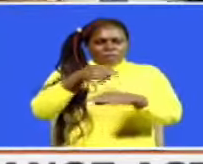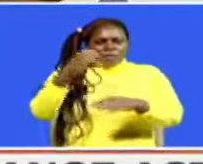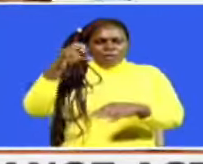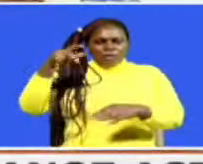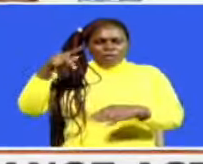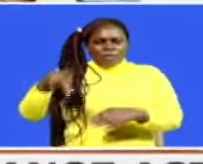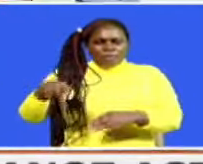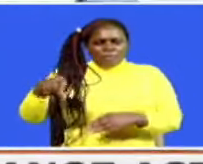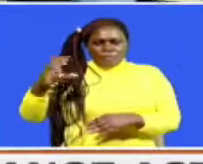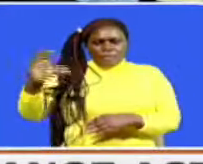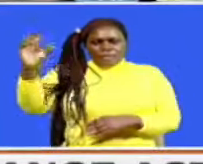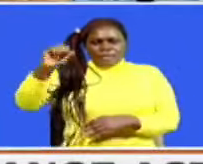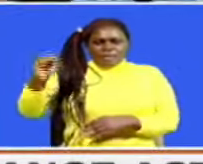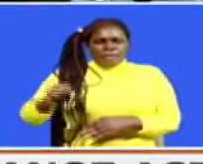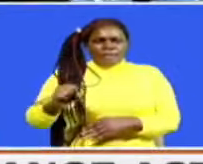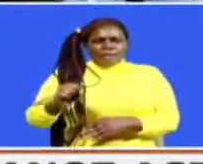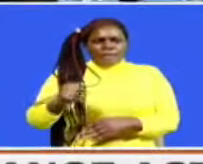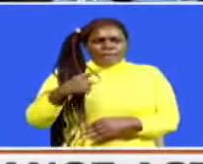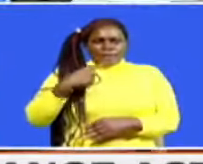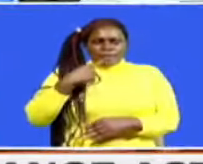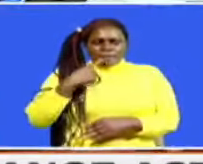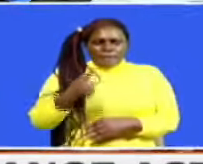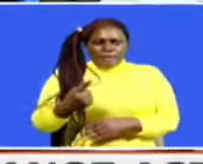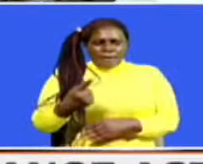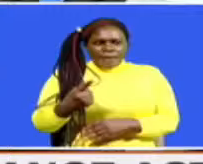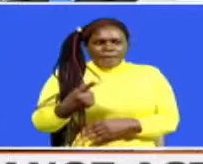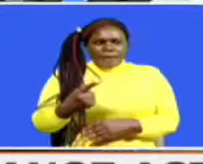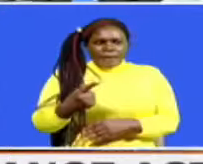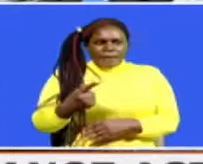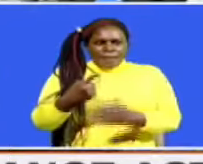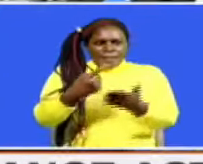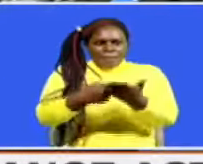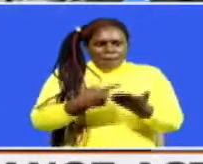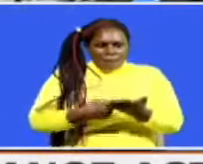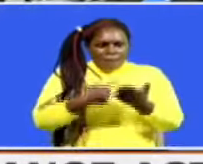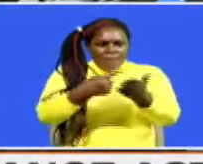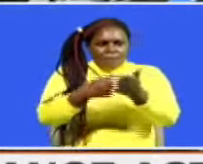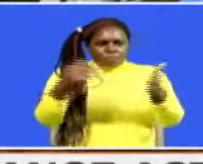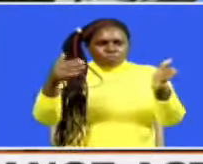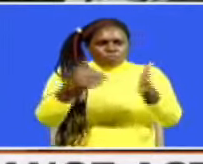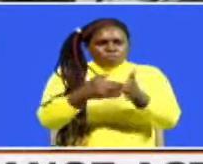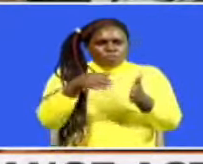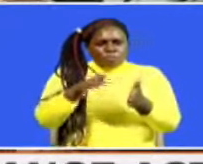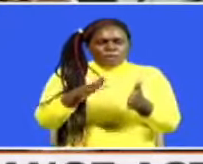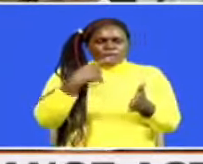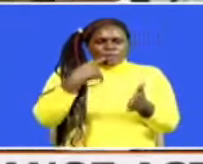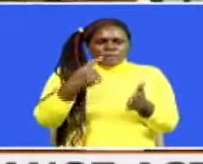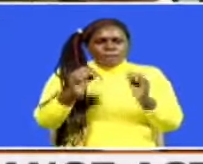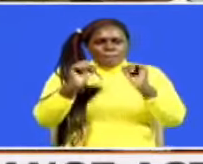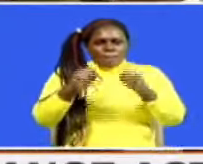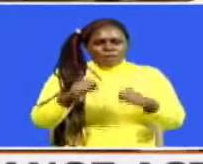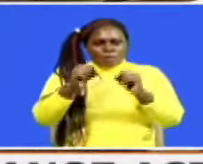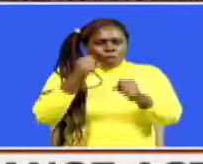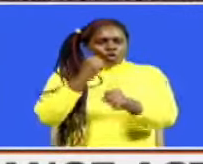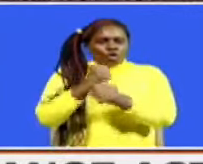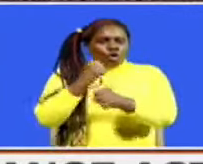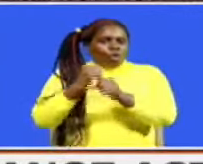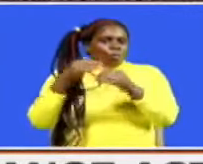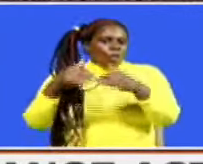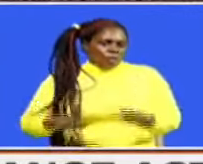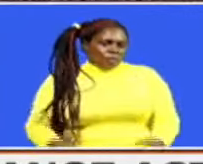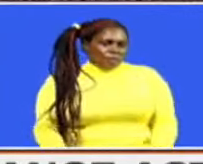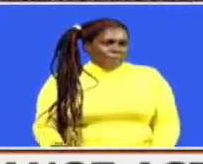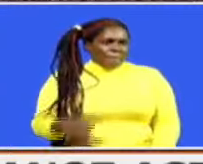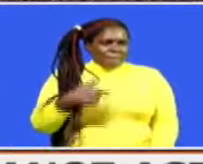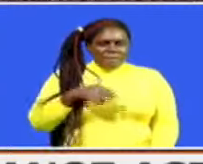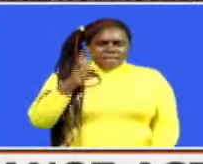Susan Nakhumicha met the staff of the National Health Insurance Fund to discuss the transition. She hinted at possible job losses. I am